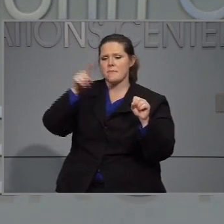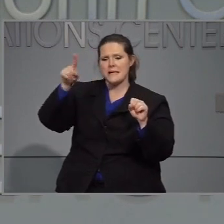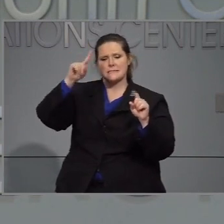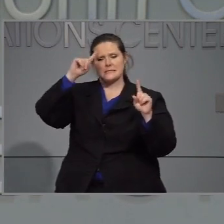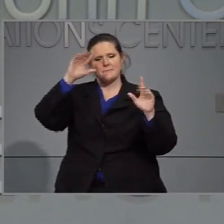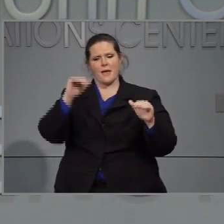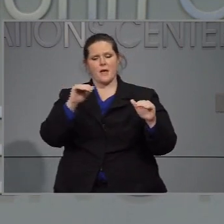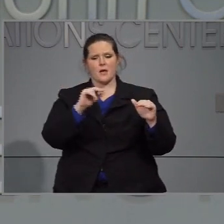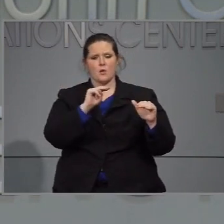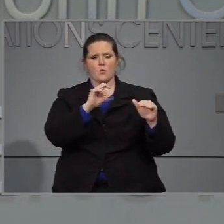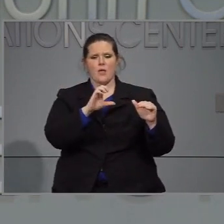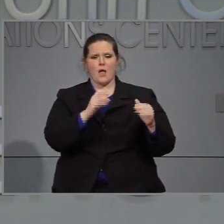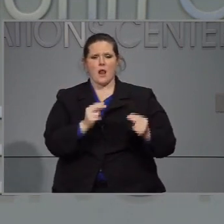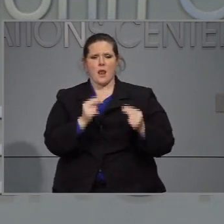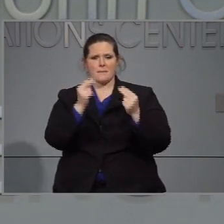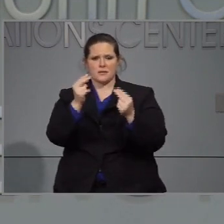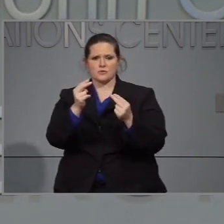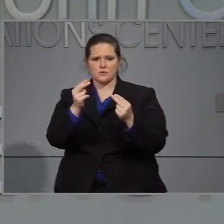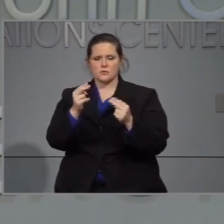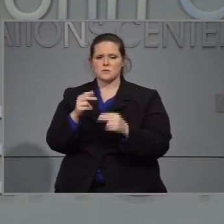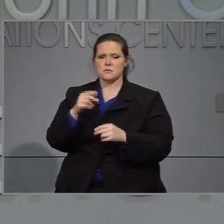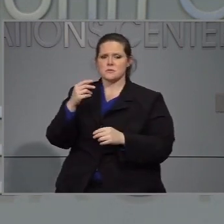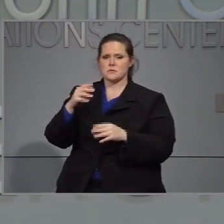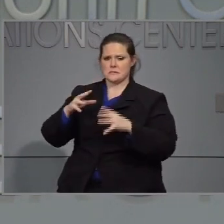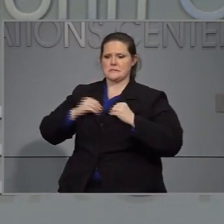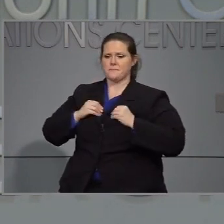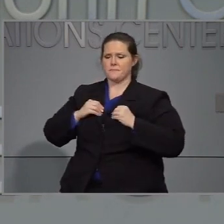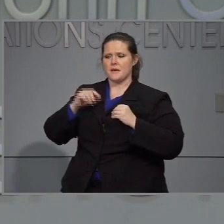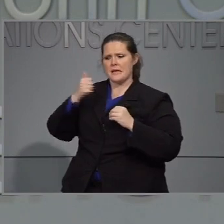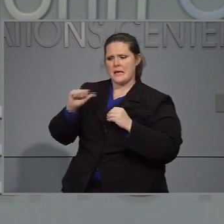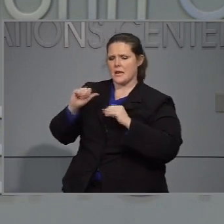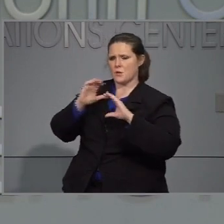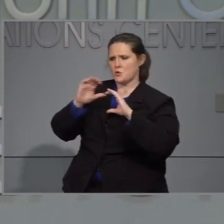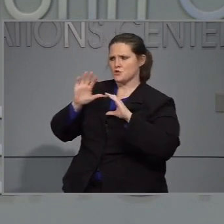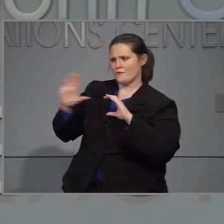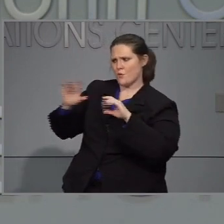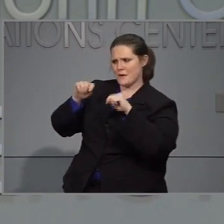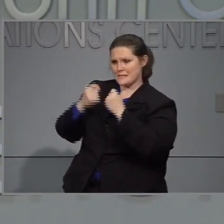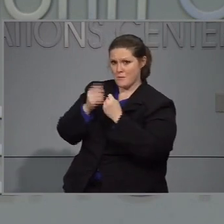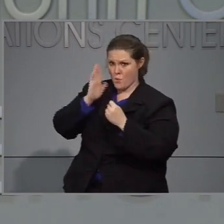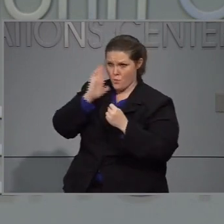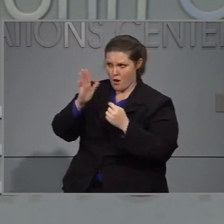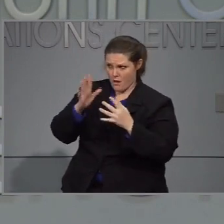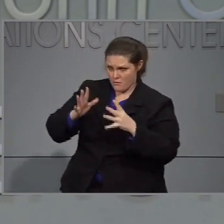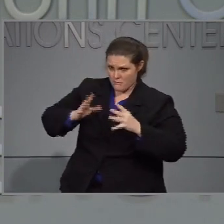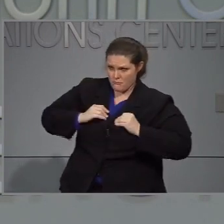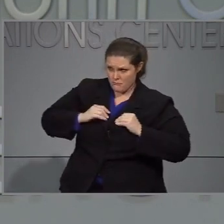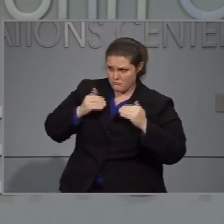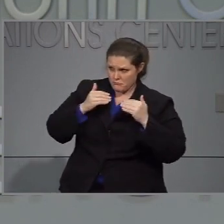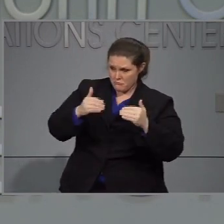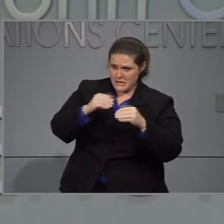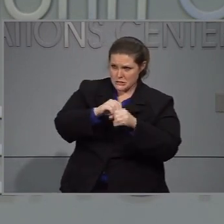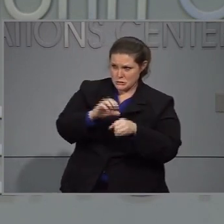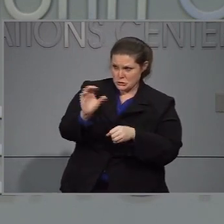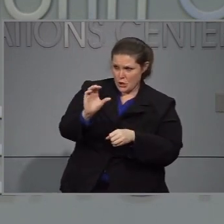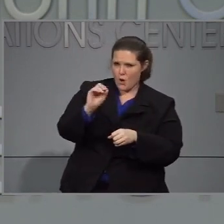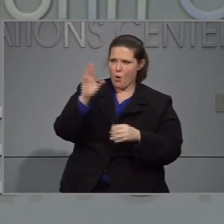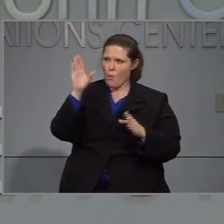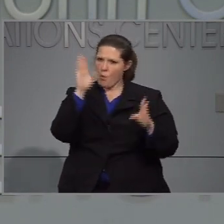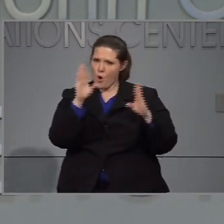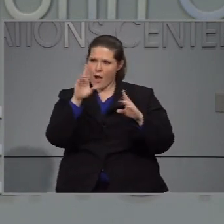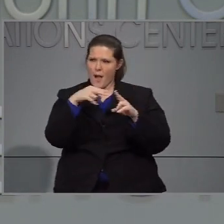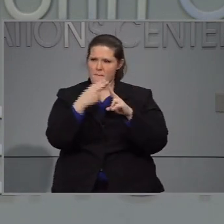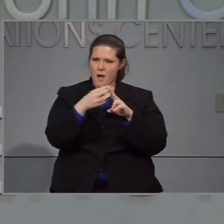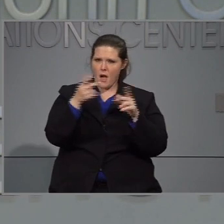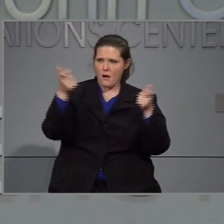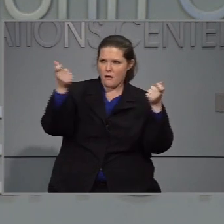Has there been any communication to you and your team if this will be happening in Charlotte? And is there any worry about the draw of outside